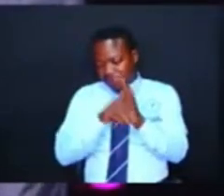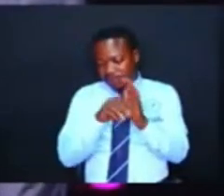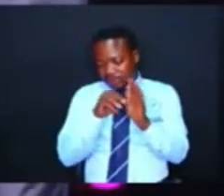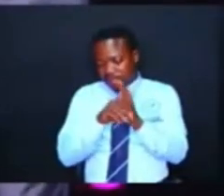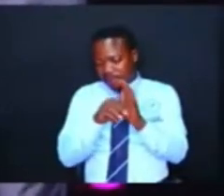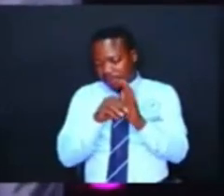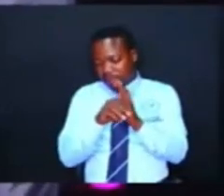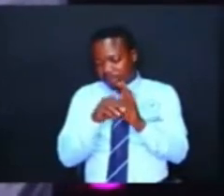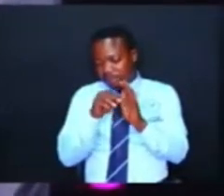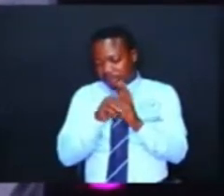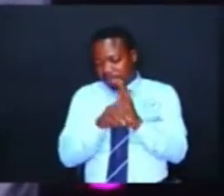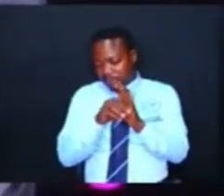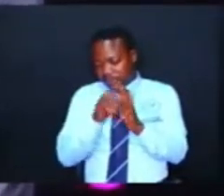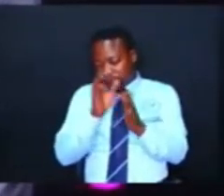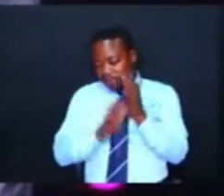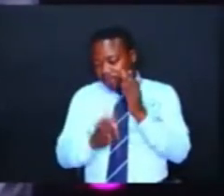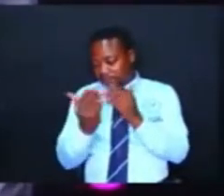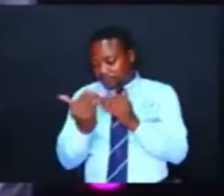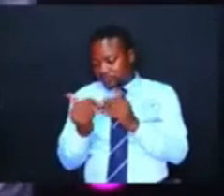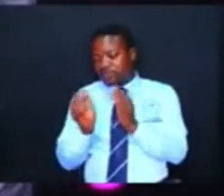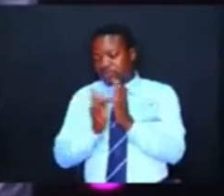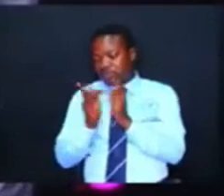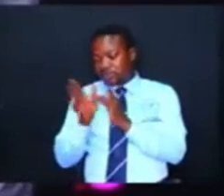no echirem. Na Matthew